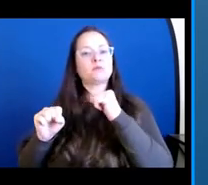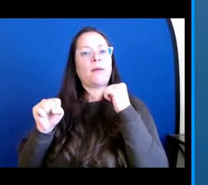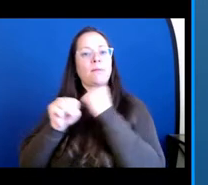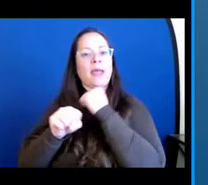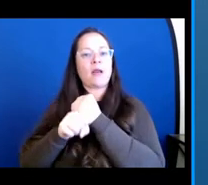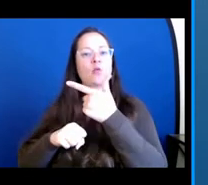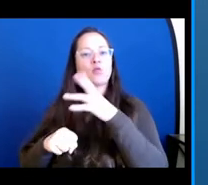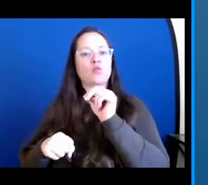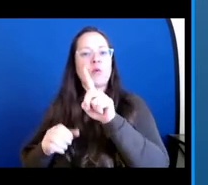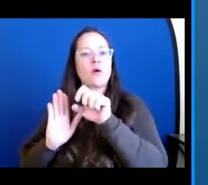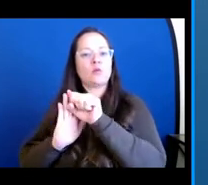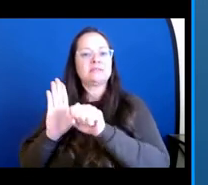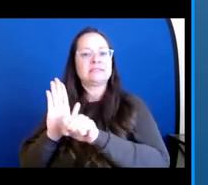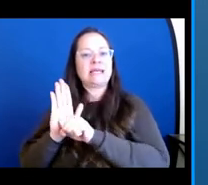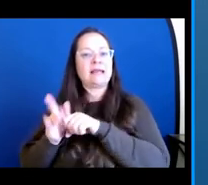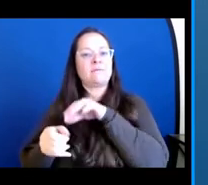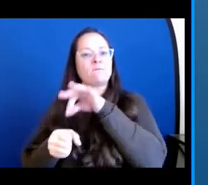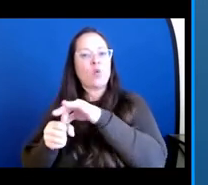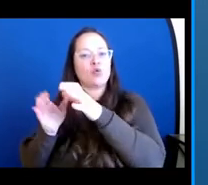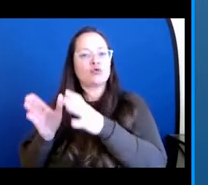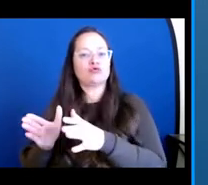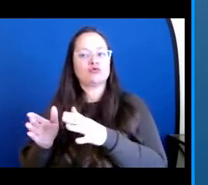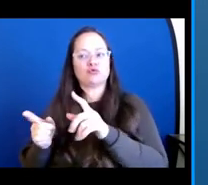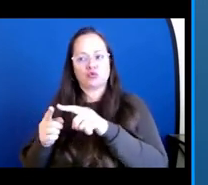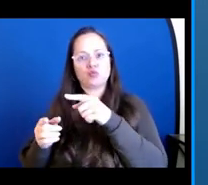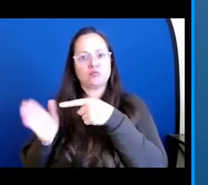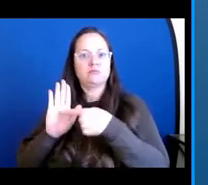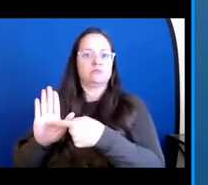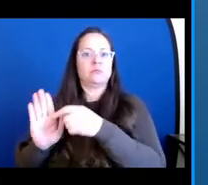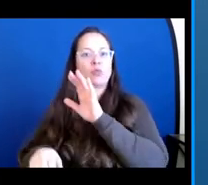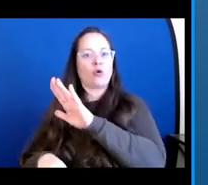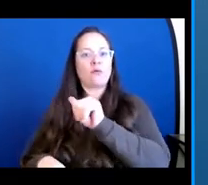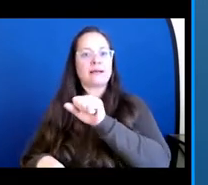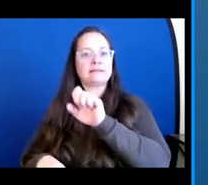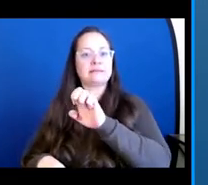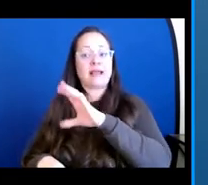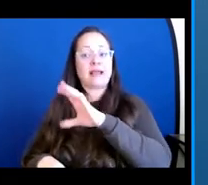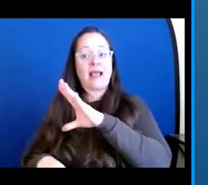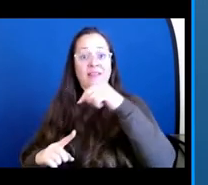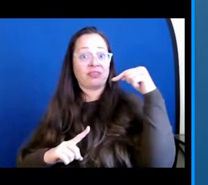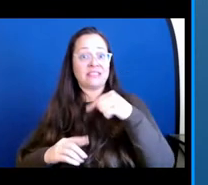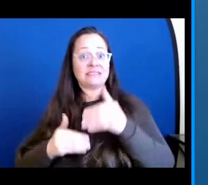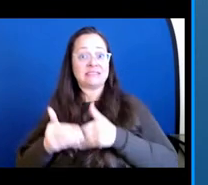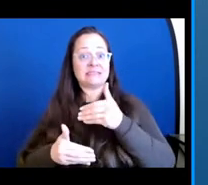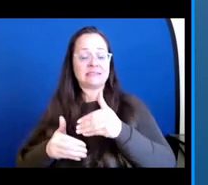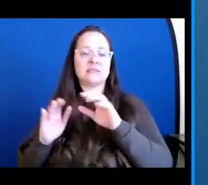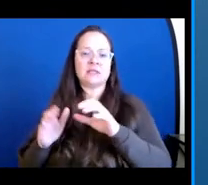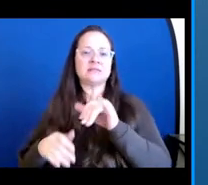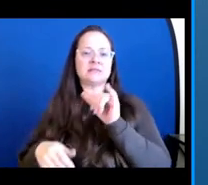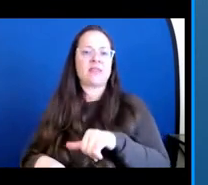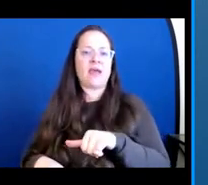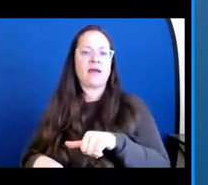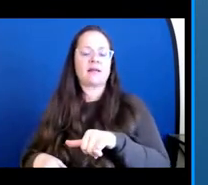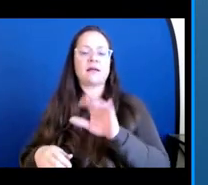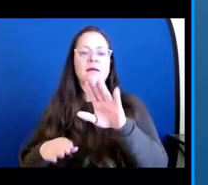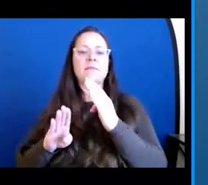earlier and I think this does it I think um before I say a couple of make a couple of